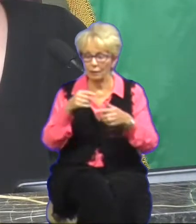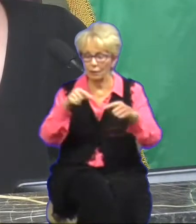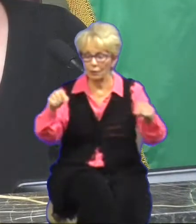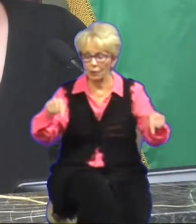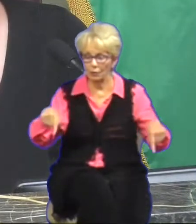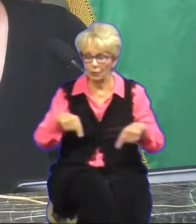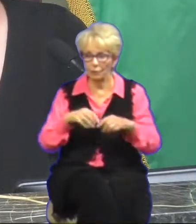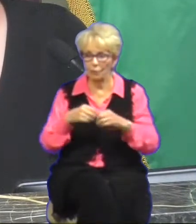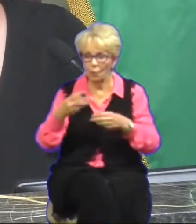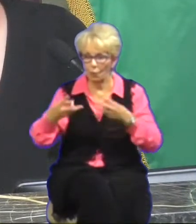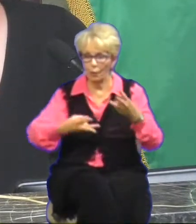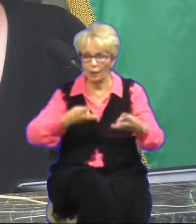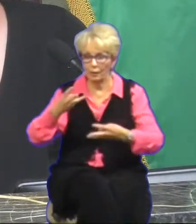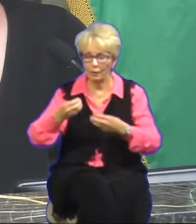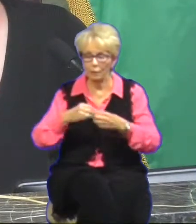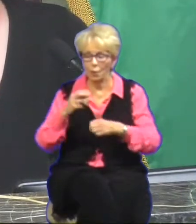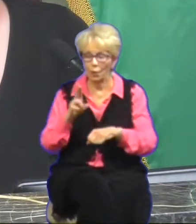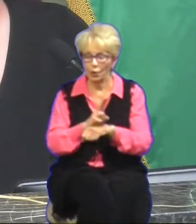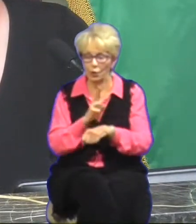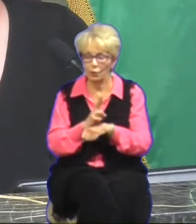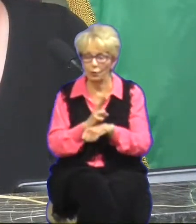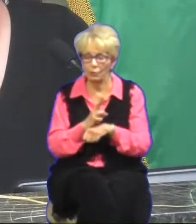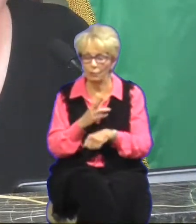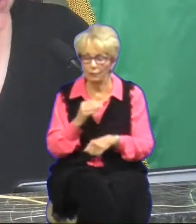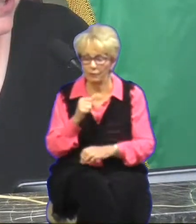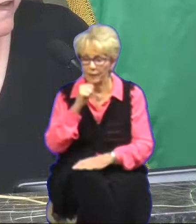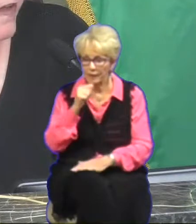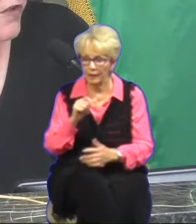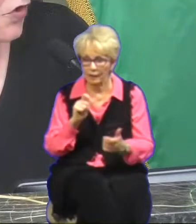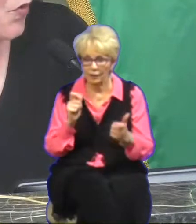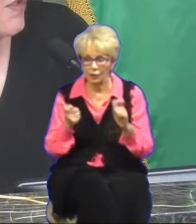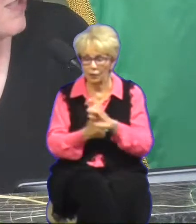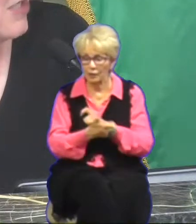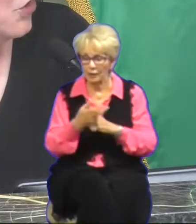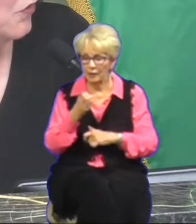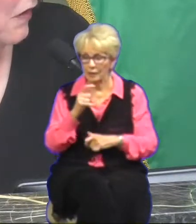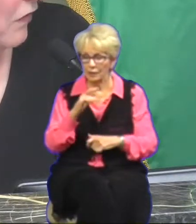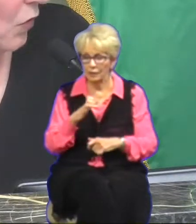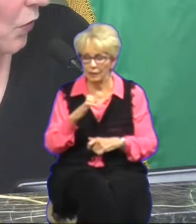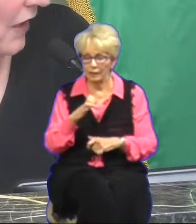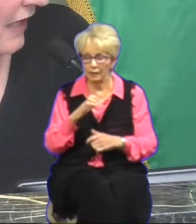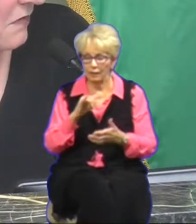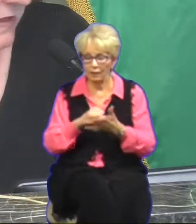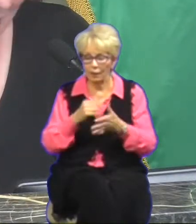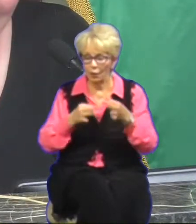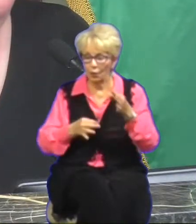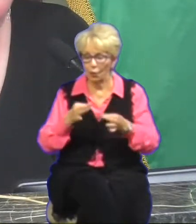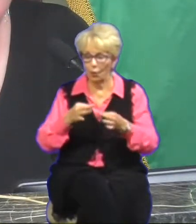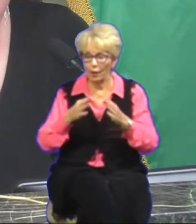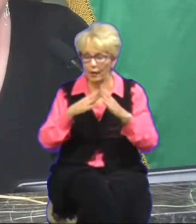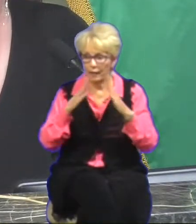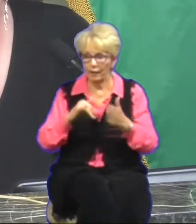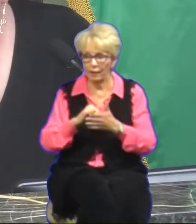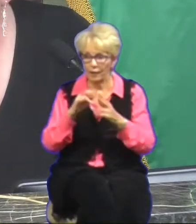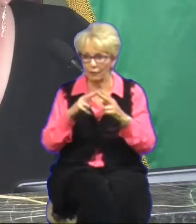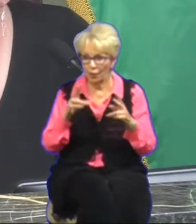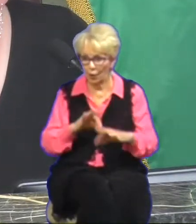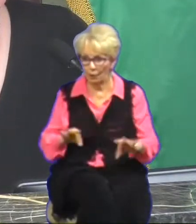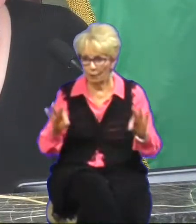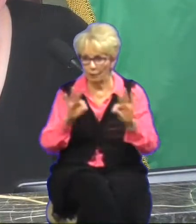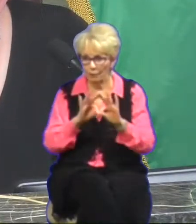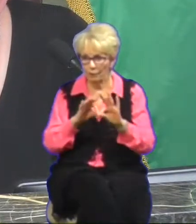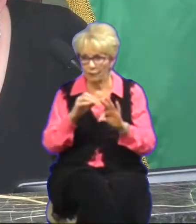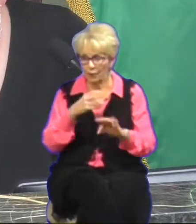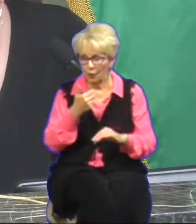more welcoming, more usable, not changing the historic nature of the courthouse that is very important or